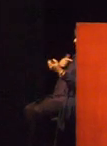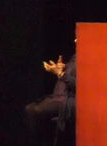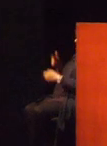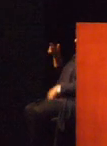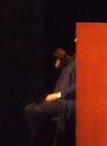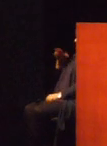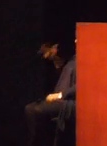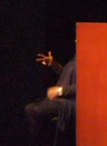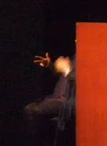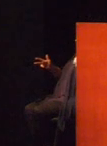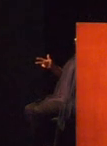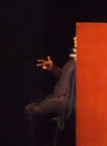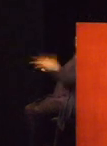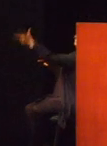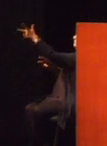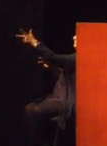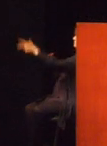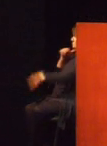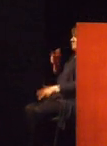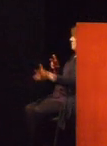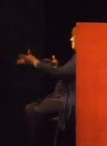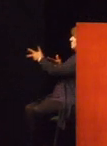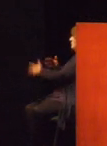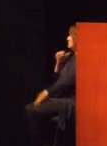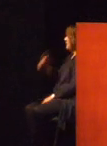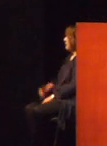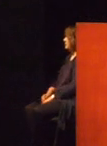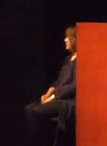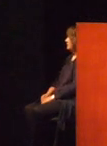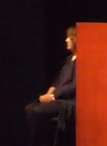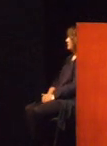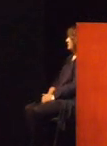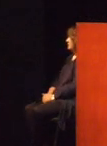police officer and I don't get pulled over,